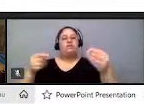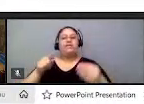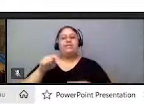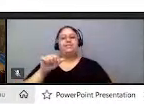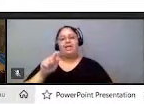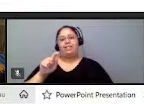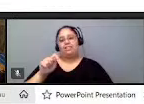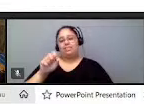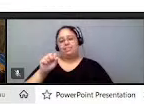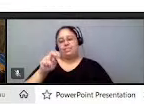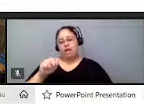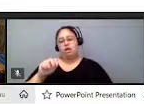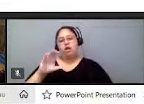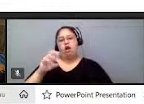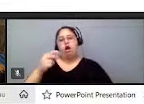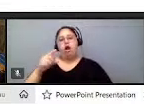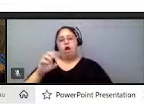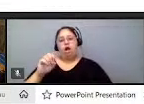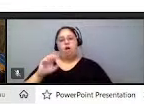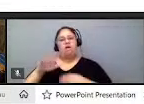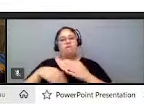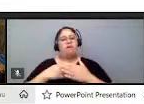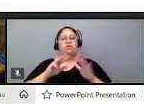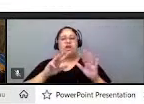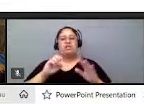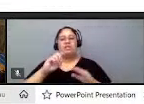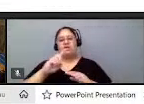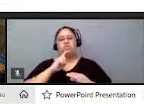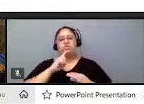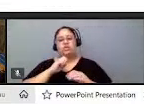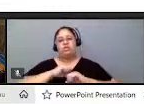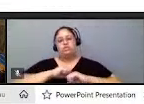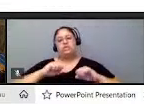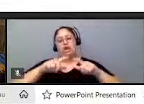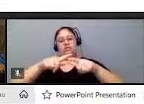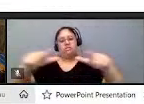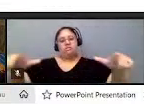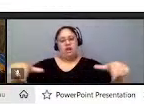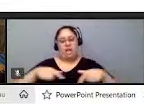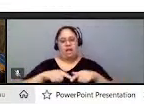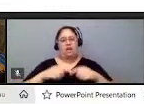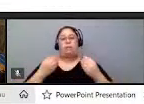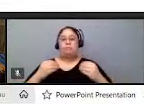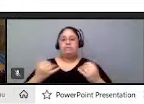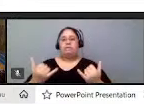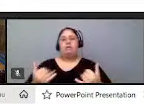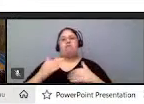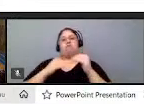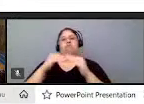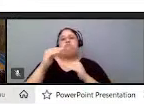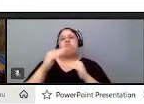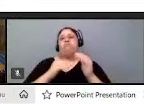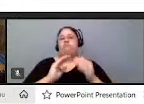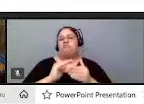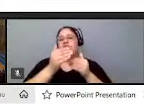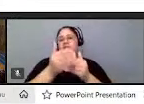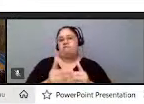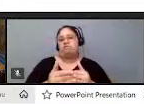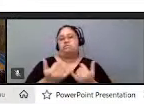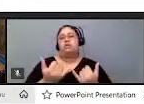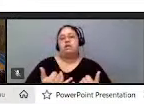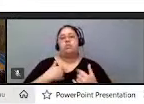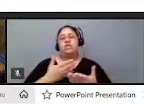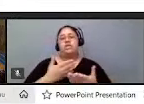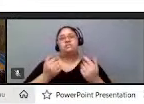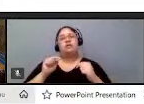cargo it's around 990,000 Square met um and the construction phase is still underway and we are expecting that